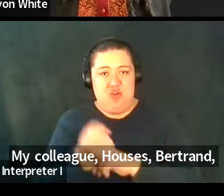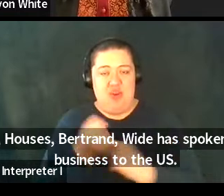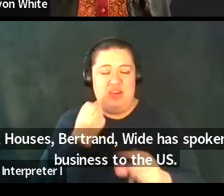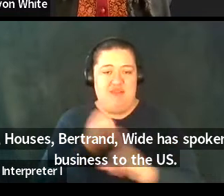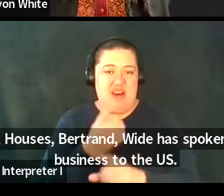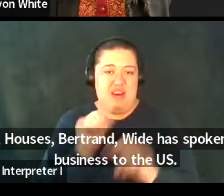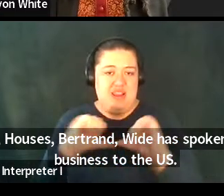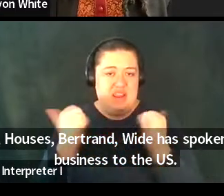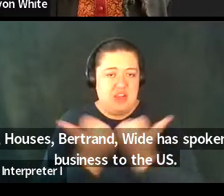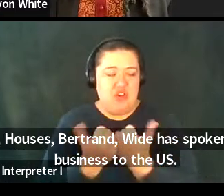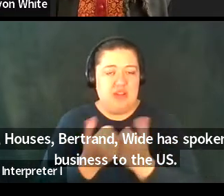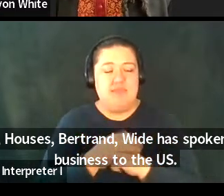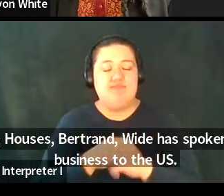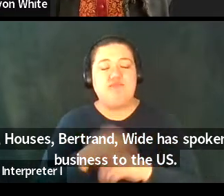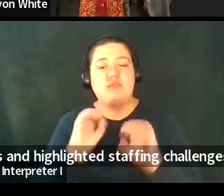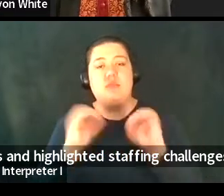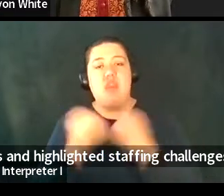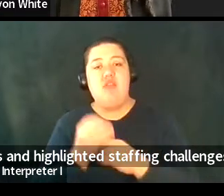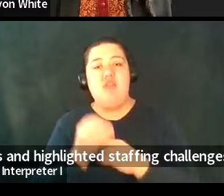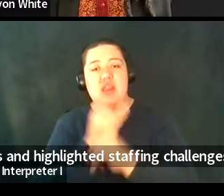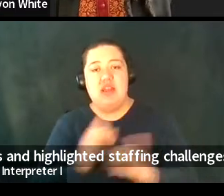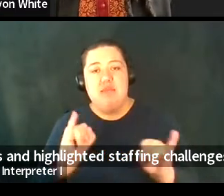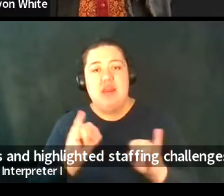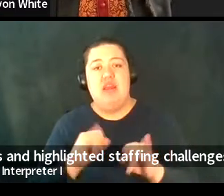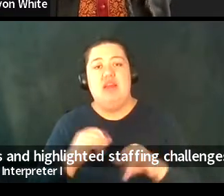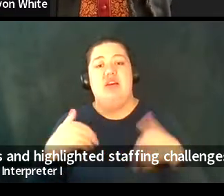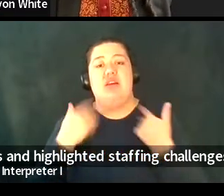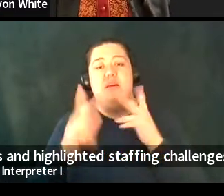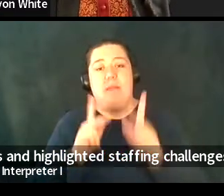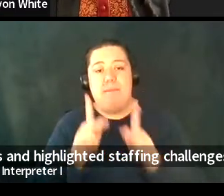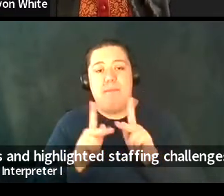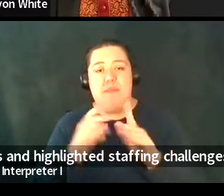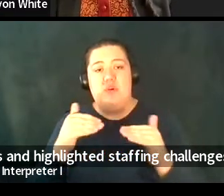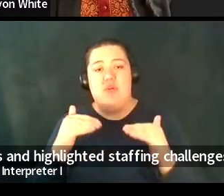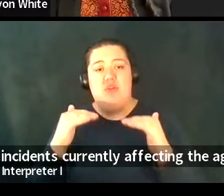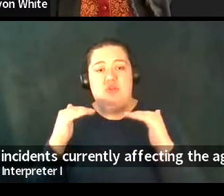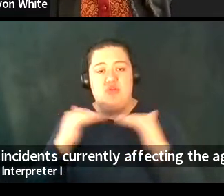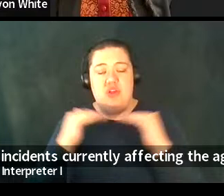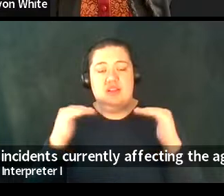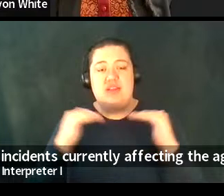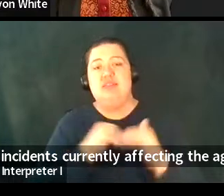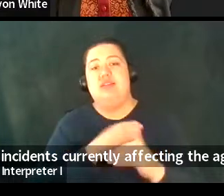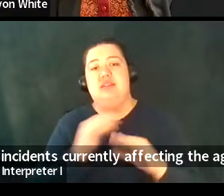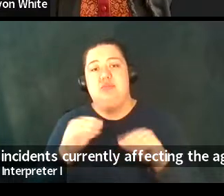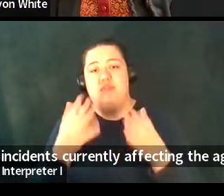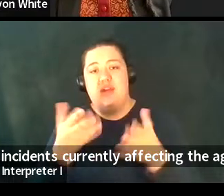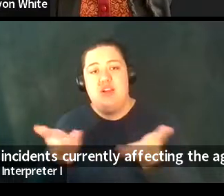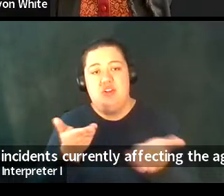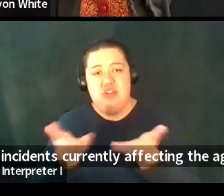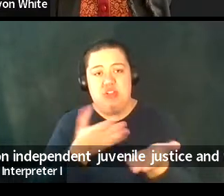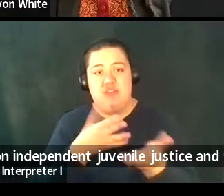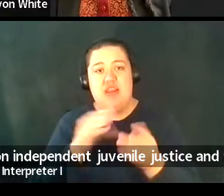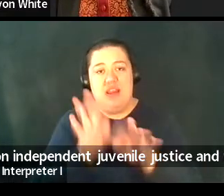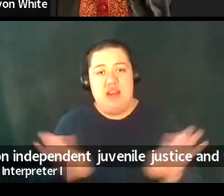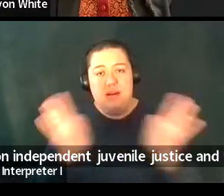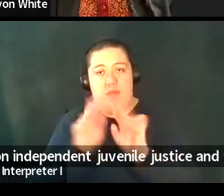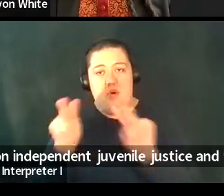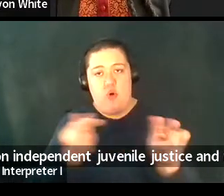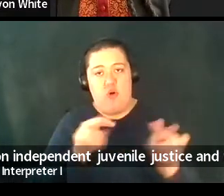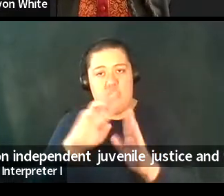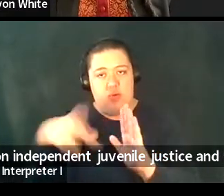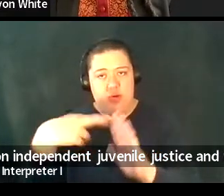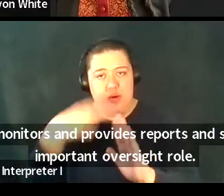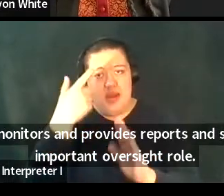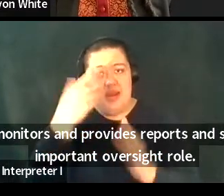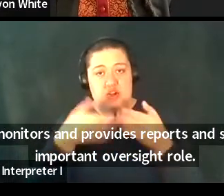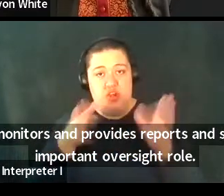agency. The Office on Independent Juvenile Justice and Facilities Oversight monitors and provides reports and serves as an important oversight role. In general, because